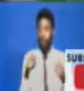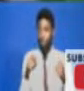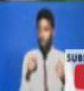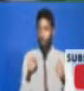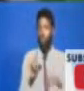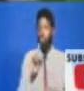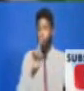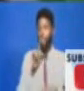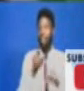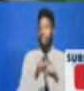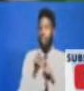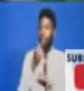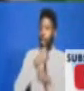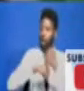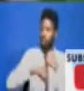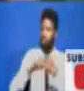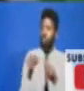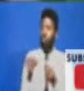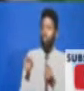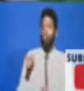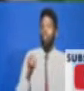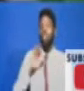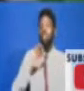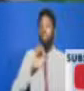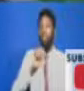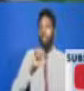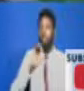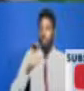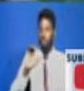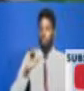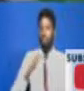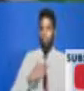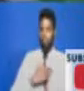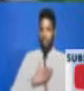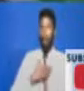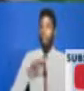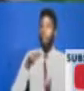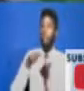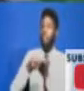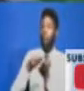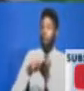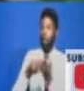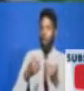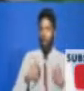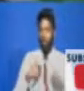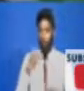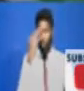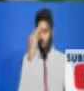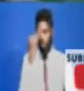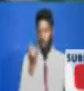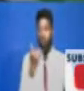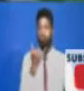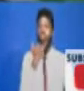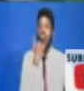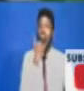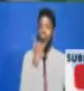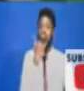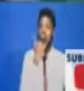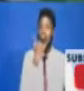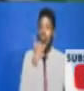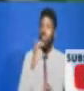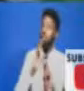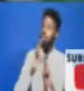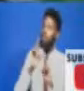with is the ECC, who owes me money for wrongful prosecution.